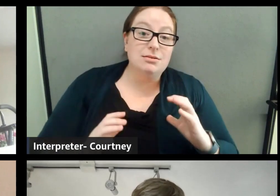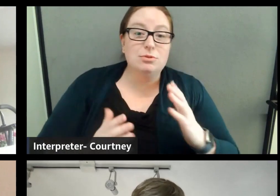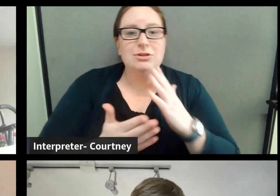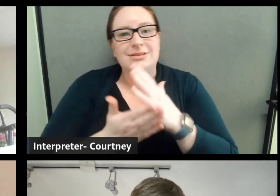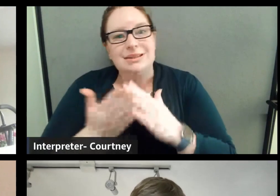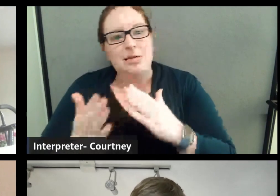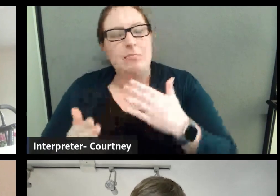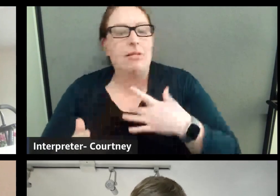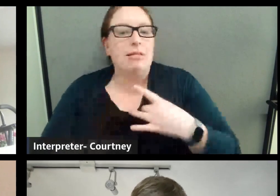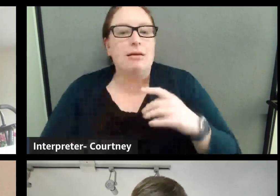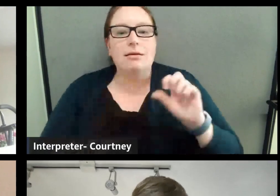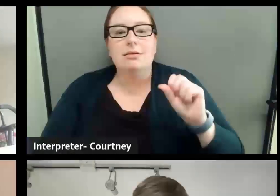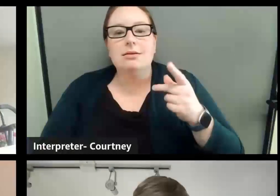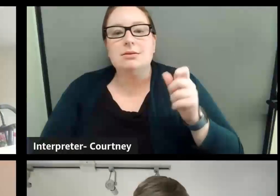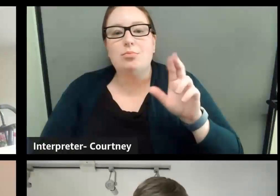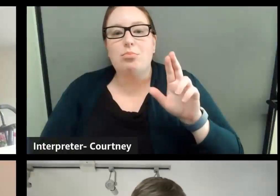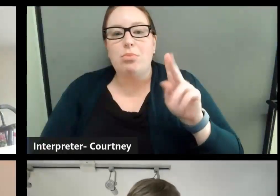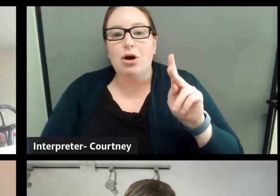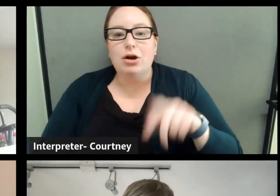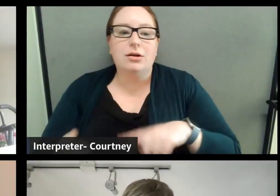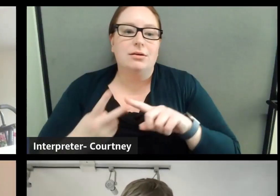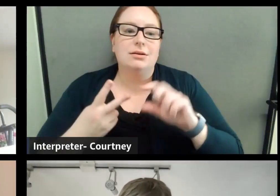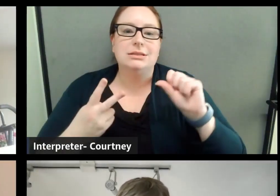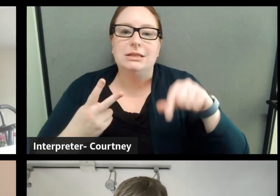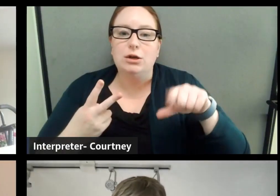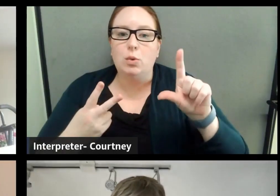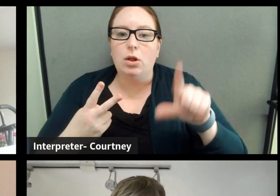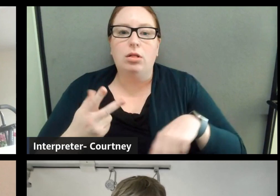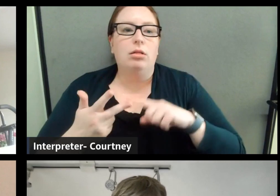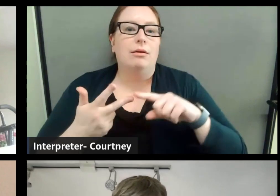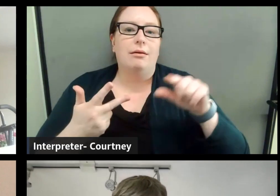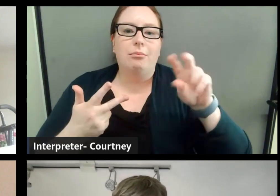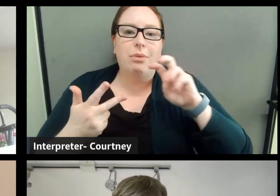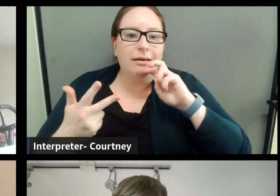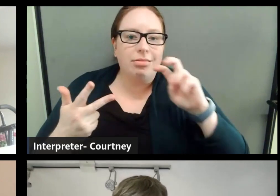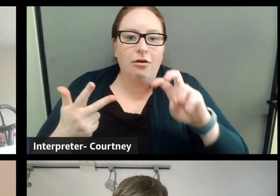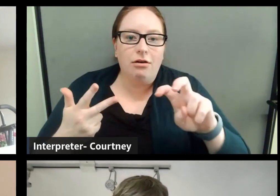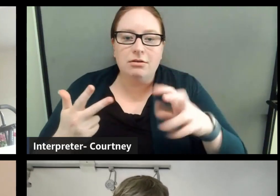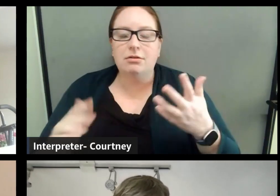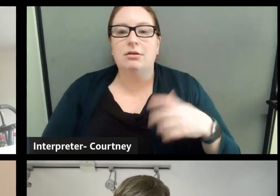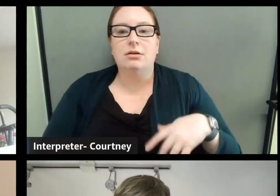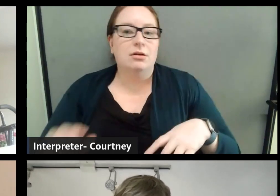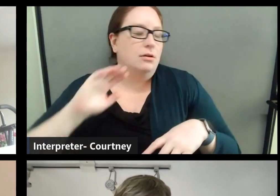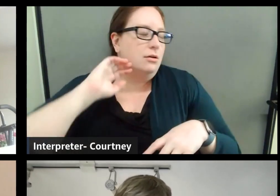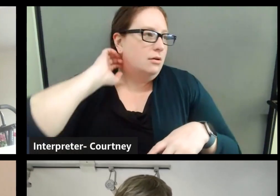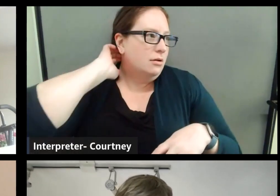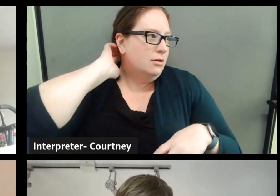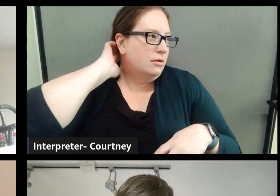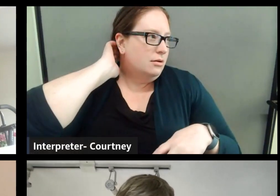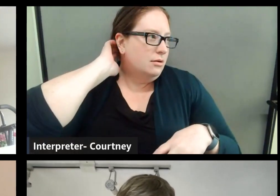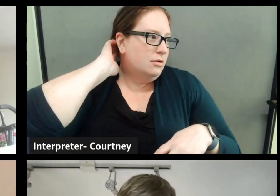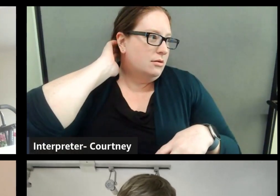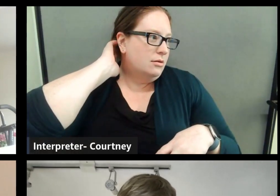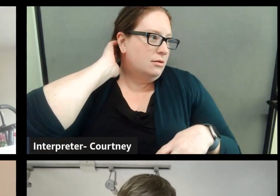others like SQL, others like Python, and depending on your